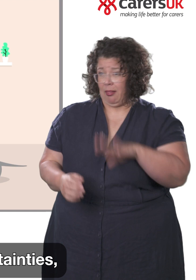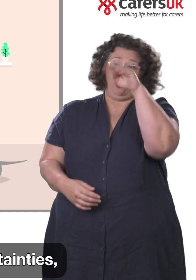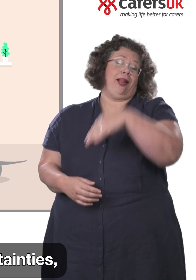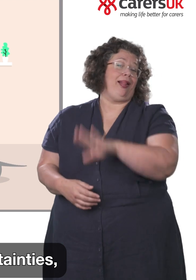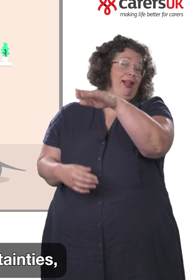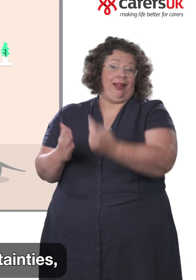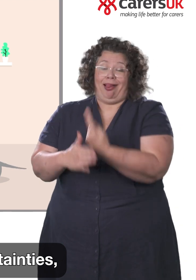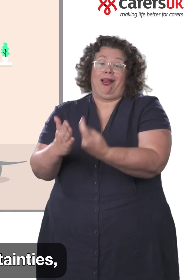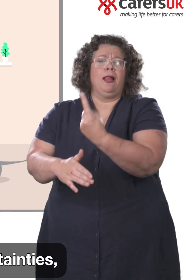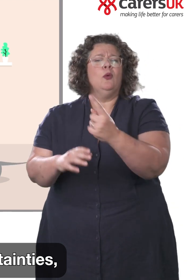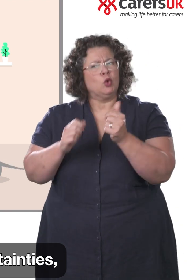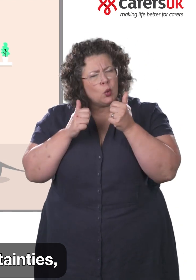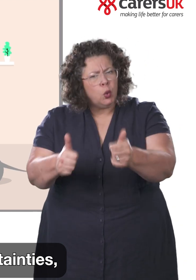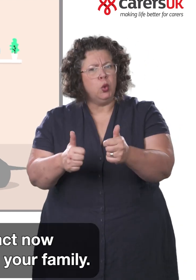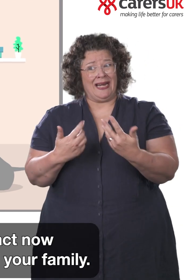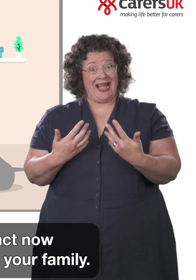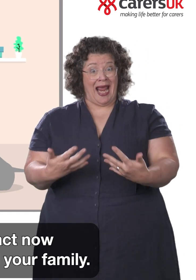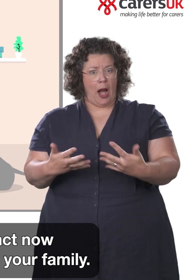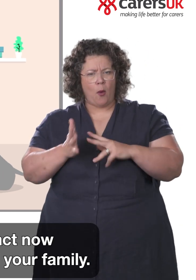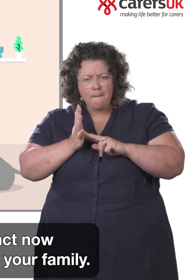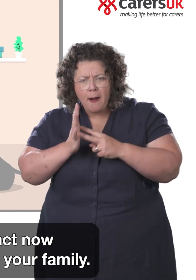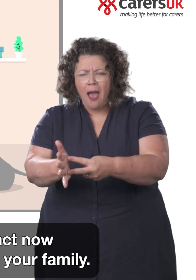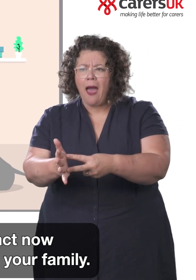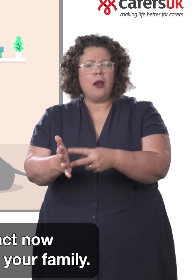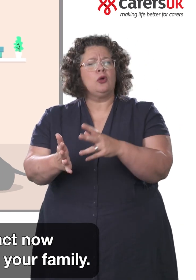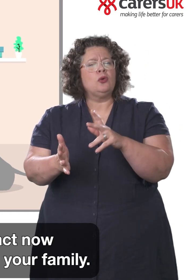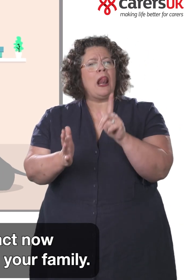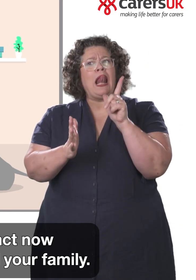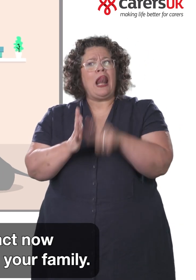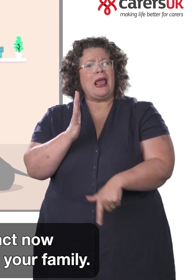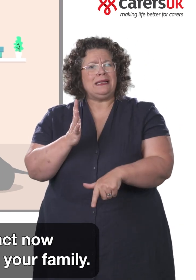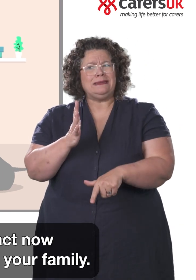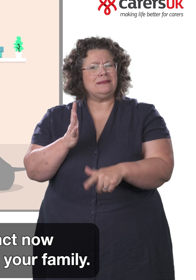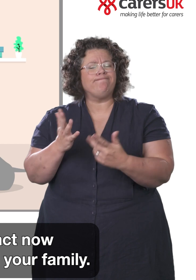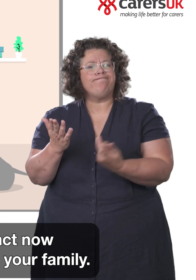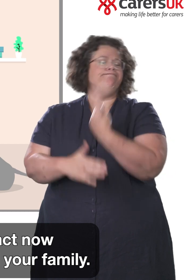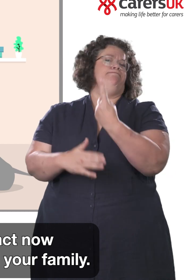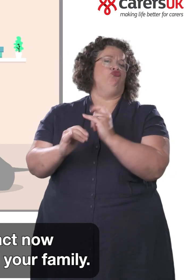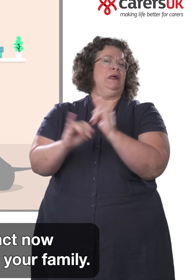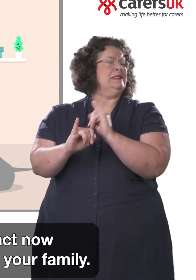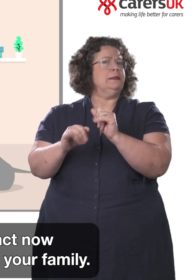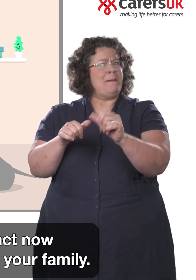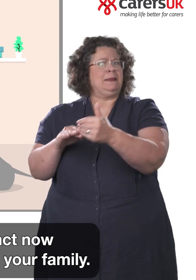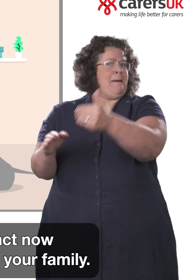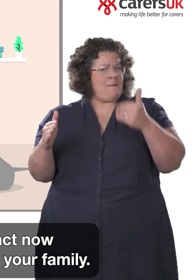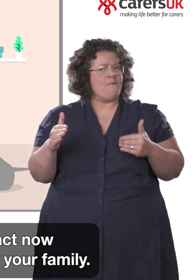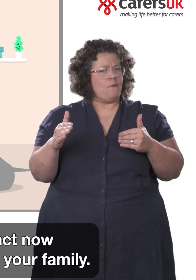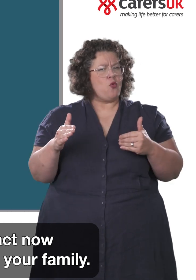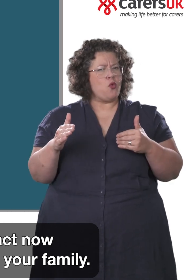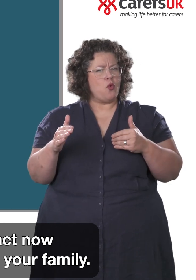Life can be full of uncertainties, so it's always good to act now rather than later for you and your